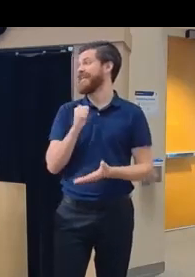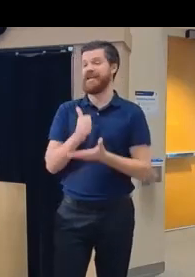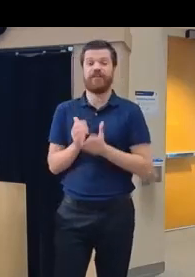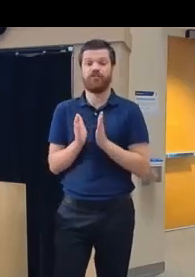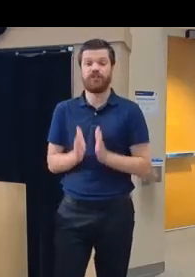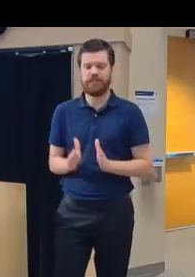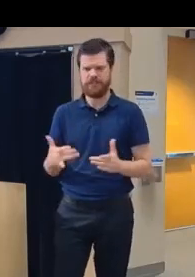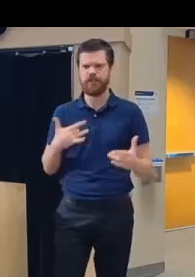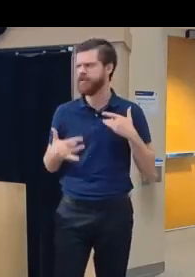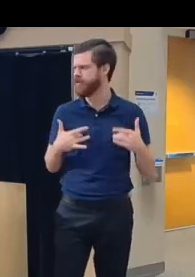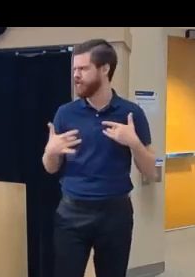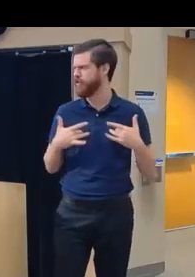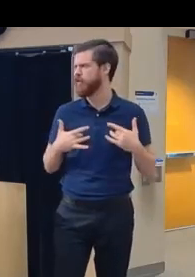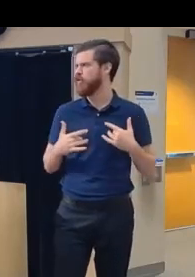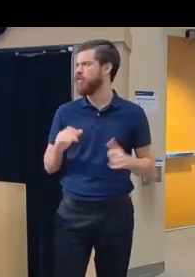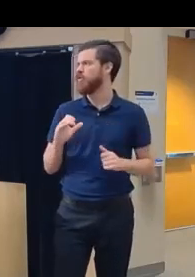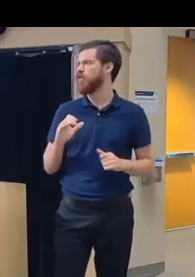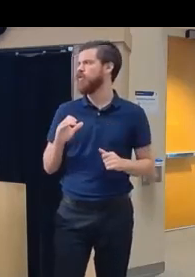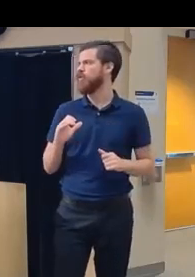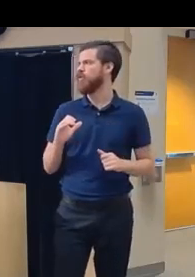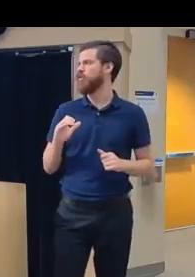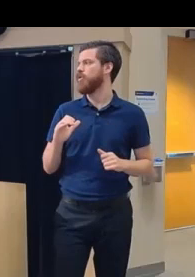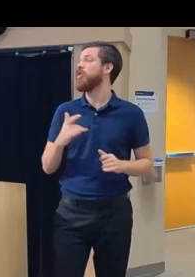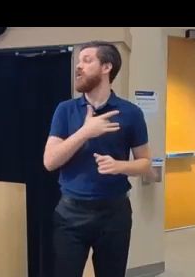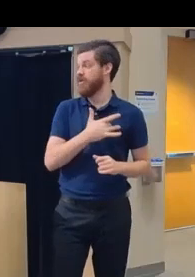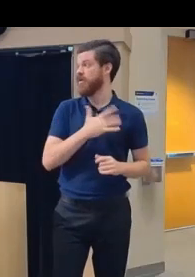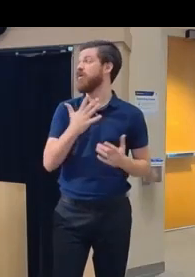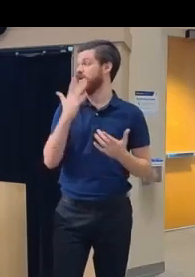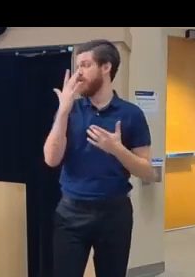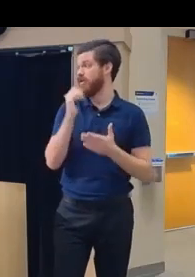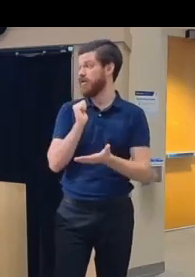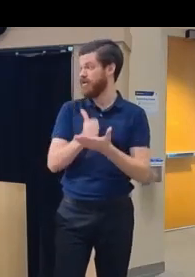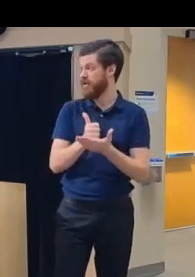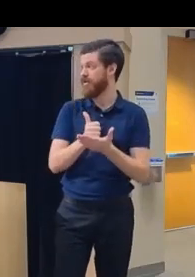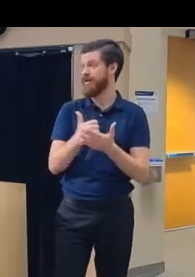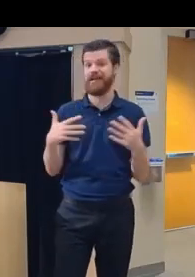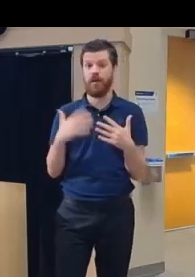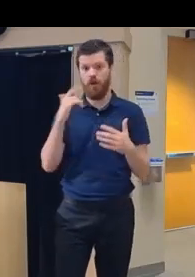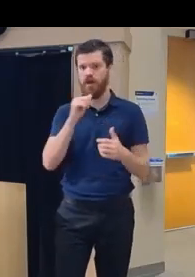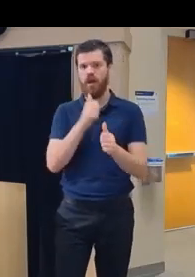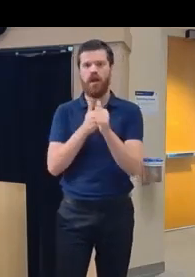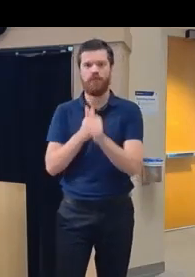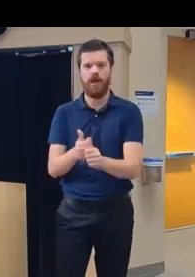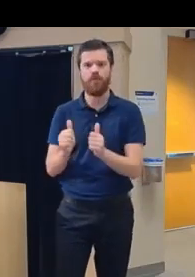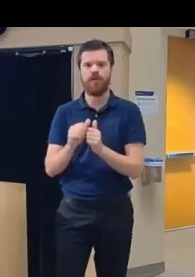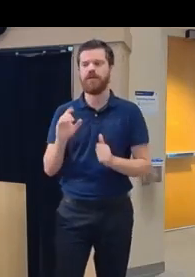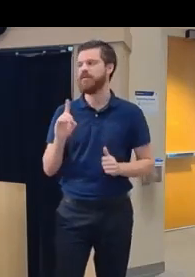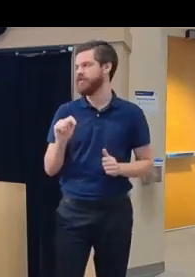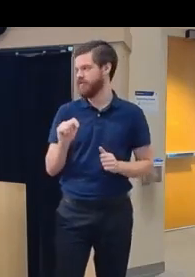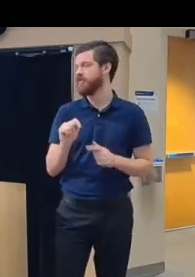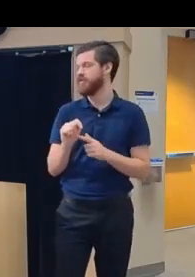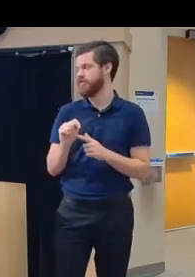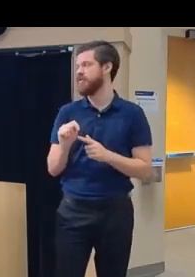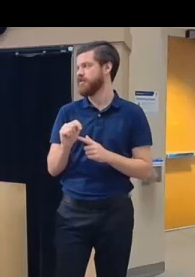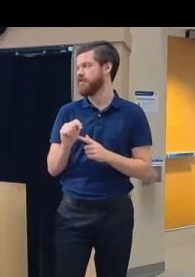interventionalists have been concerned about doing coronary interventions in patients with serious mental illness out of concern for noncompliance with DAPT. This